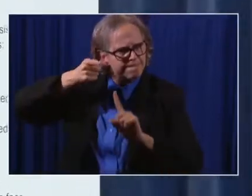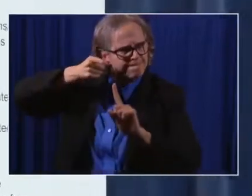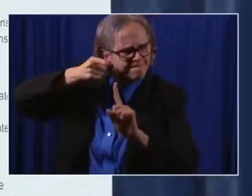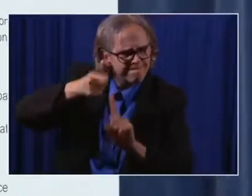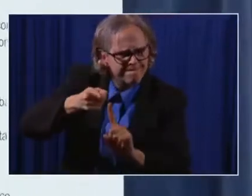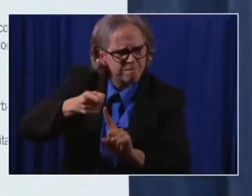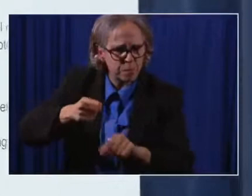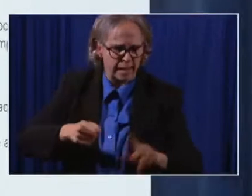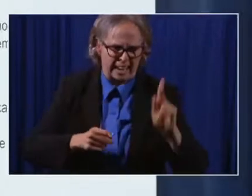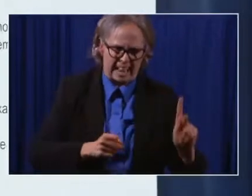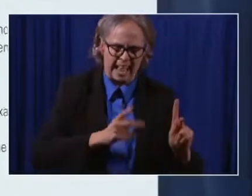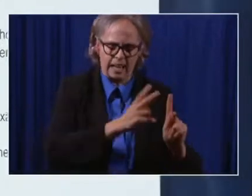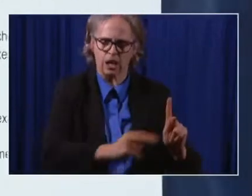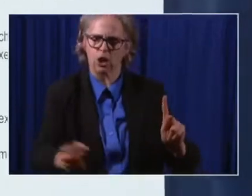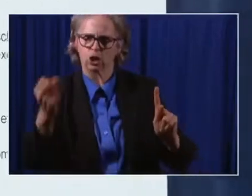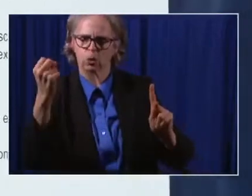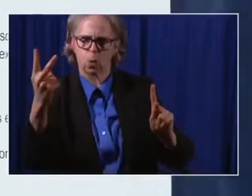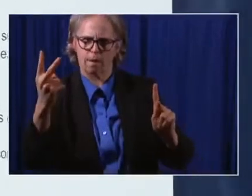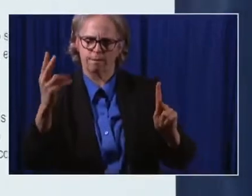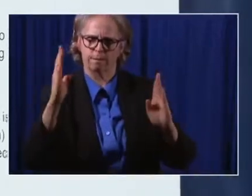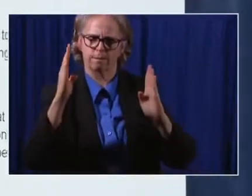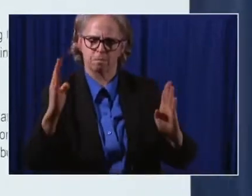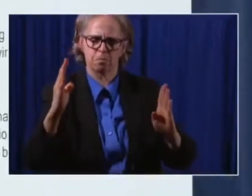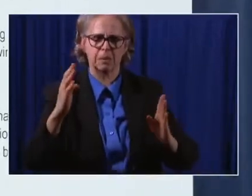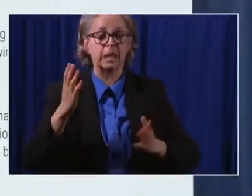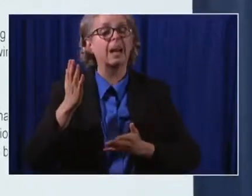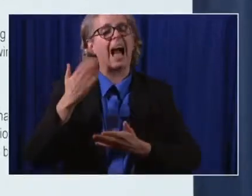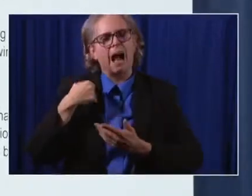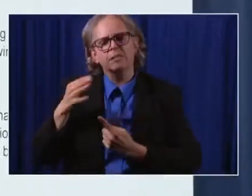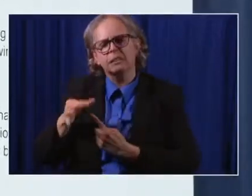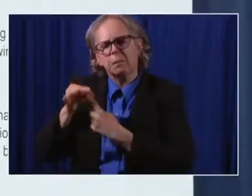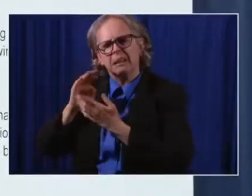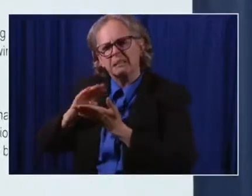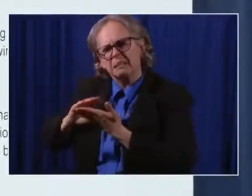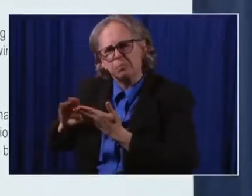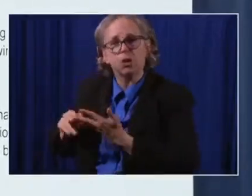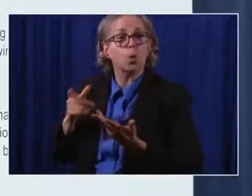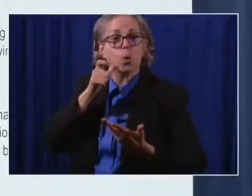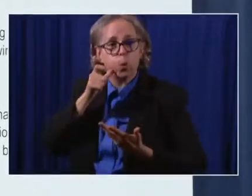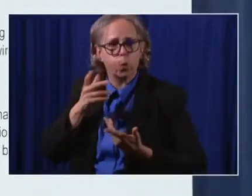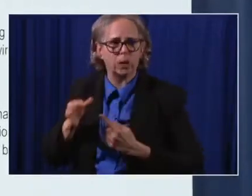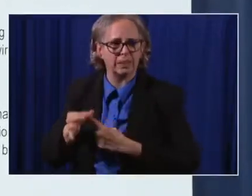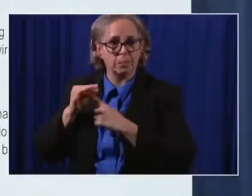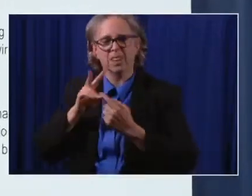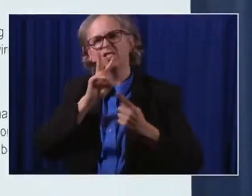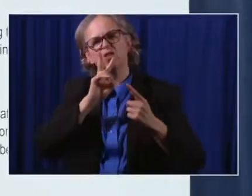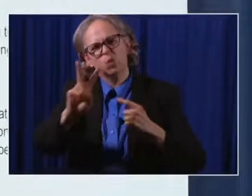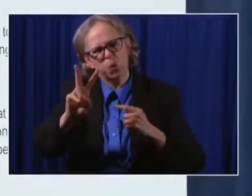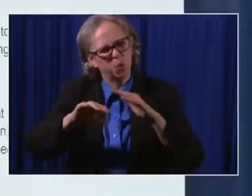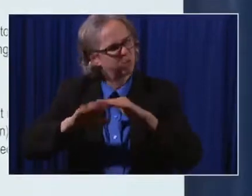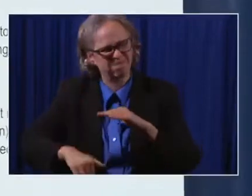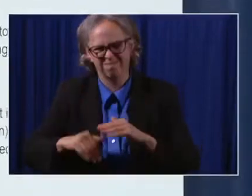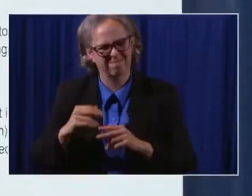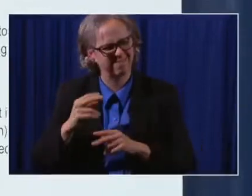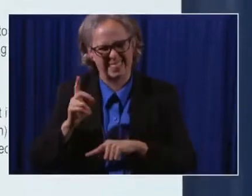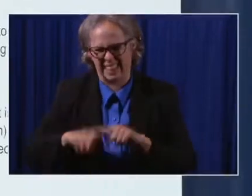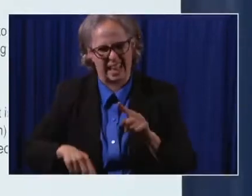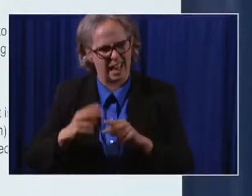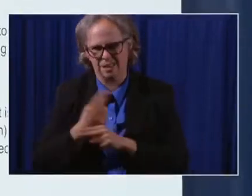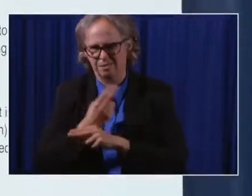the following exemptions. And the first is children under the age of 2. Obviously, it does not apply. It's not relevant